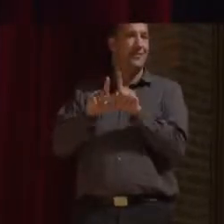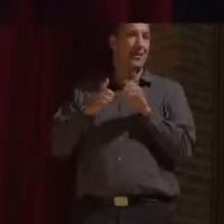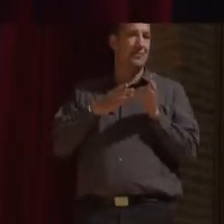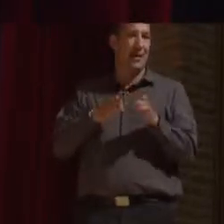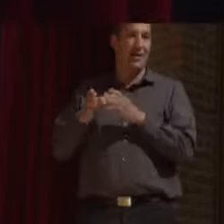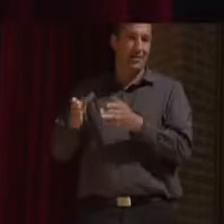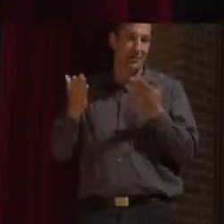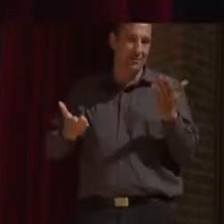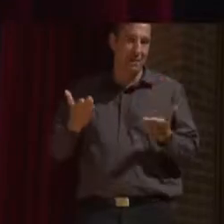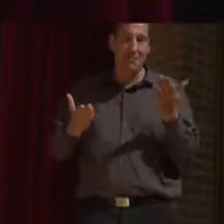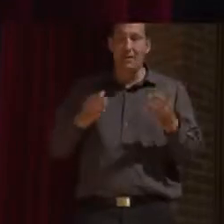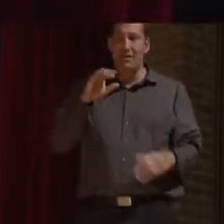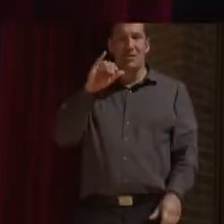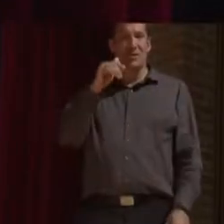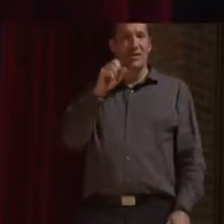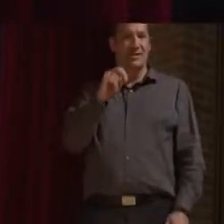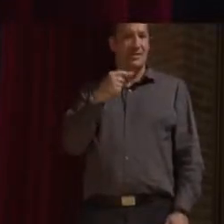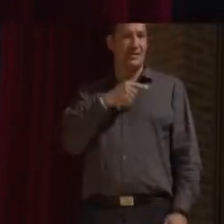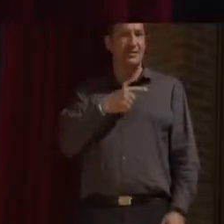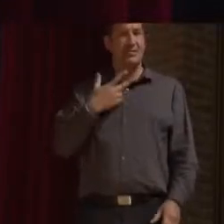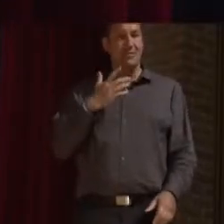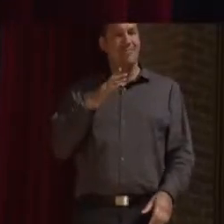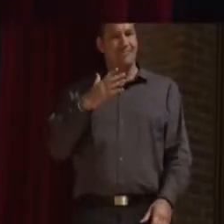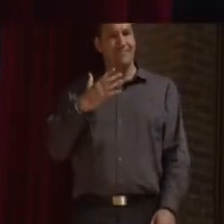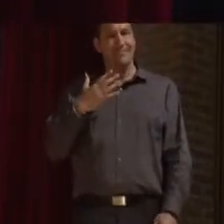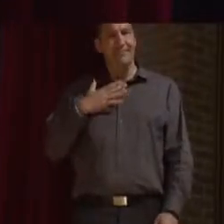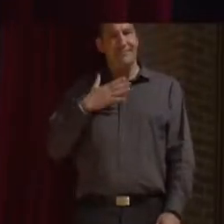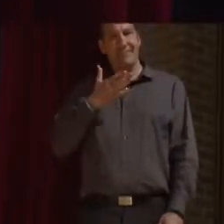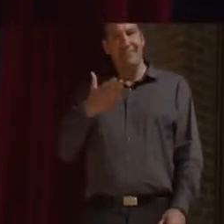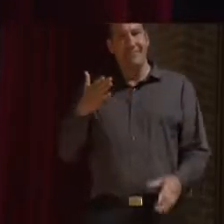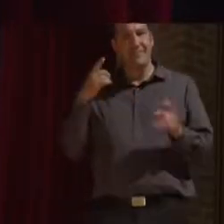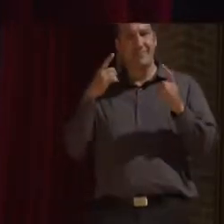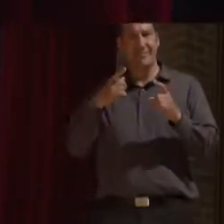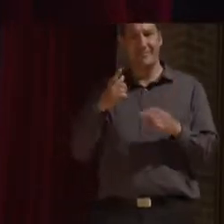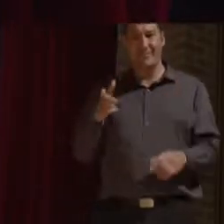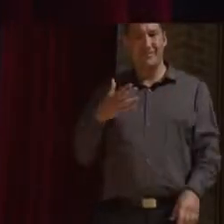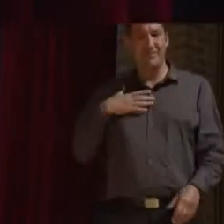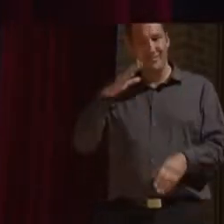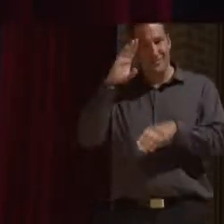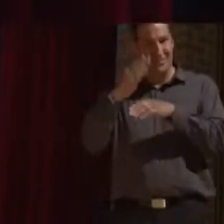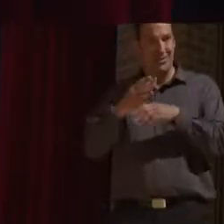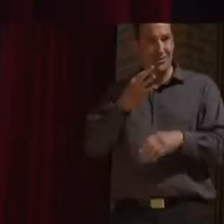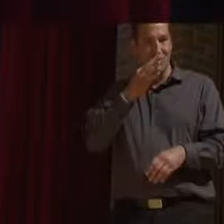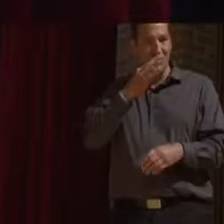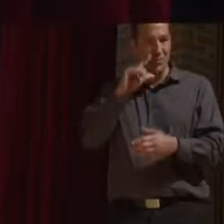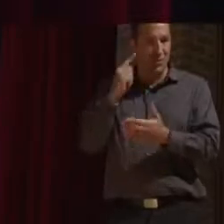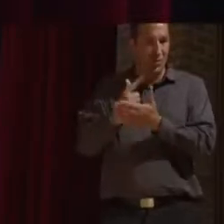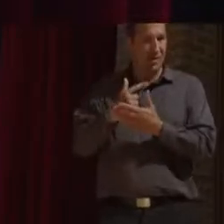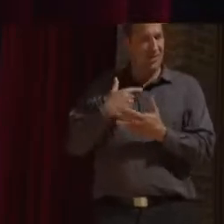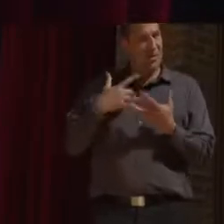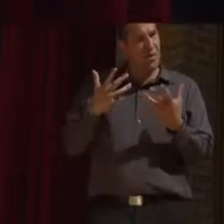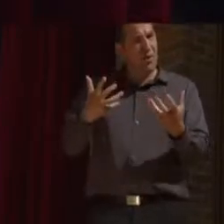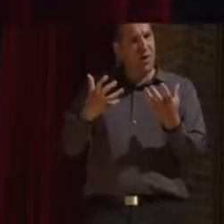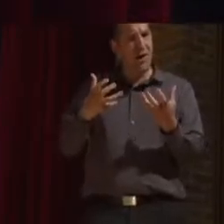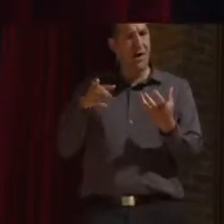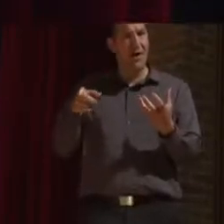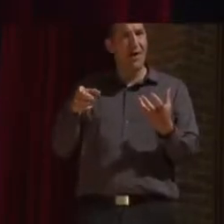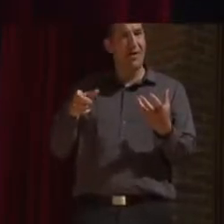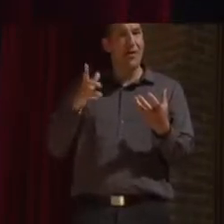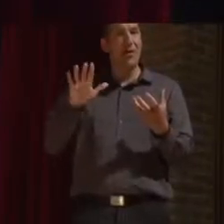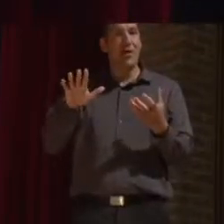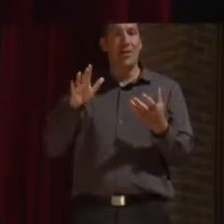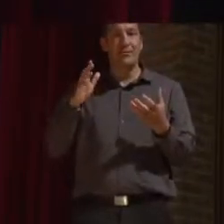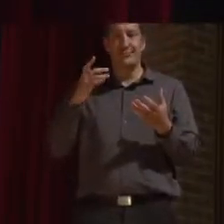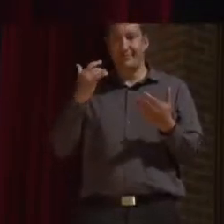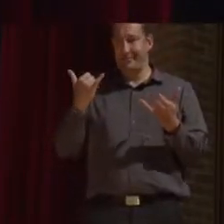I was just going to say, my biggest thing right now, especially Christian getting ready to graduate, is I want him, his